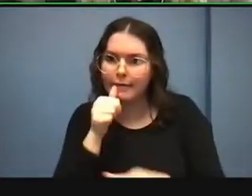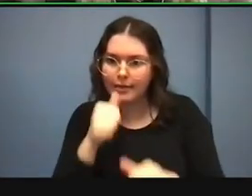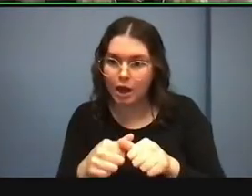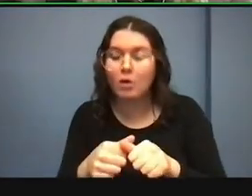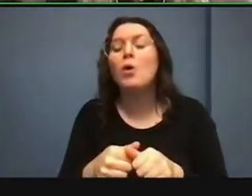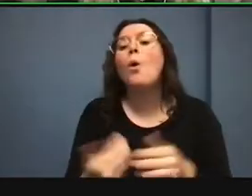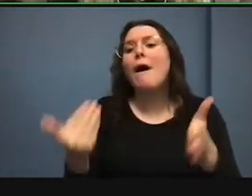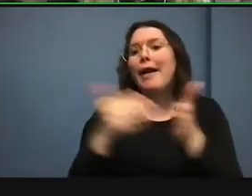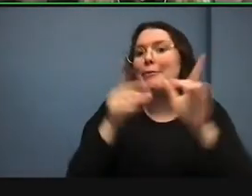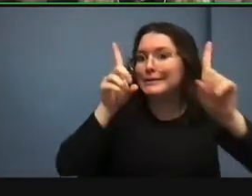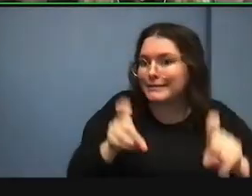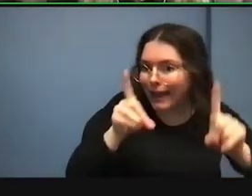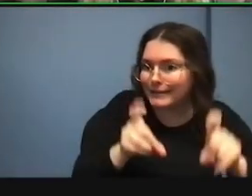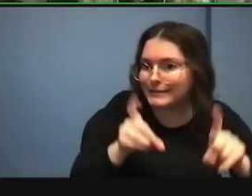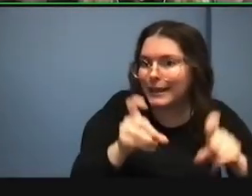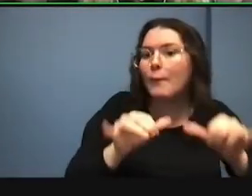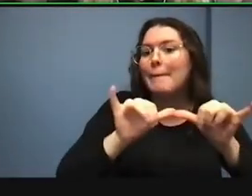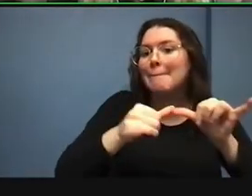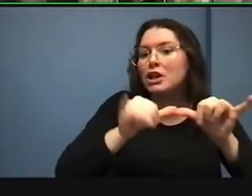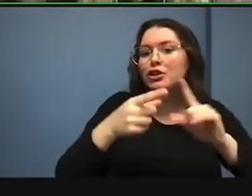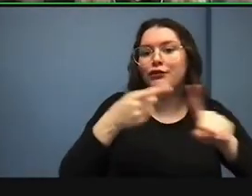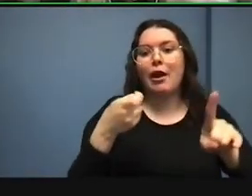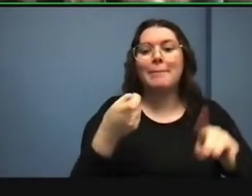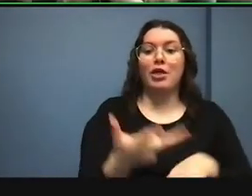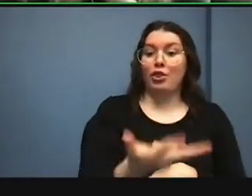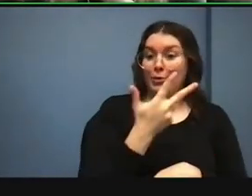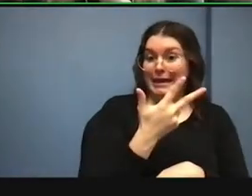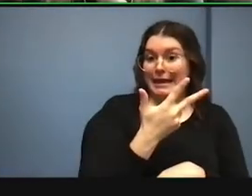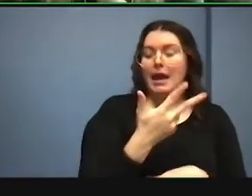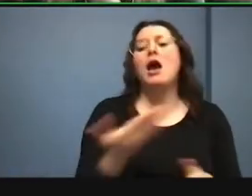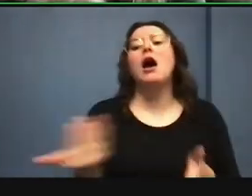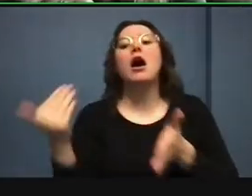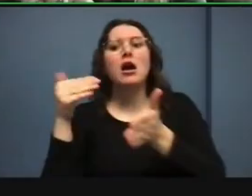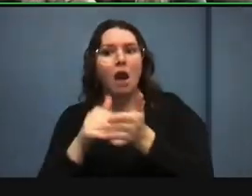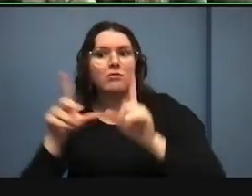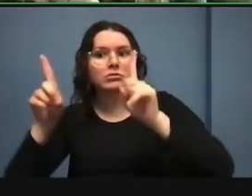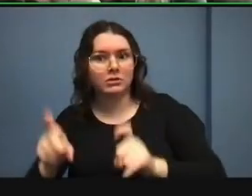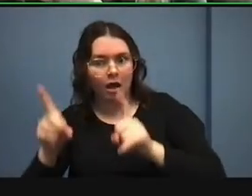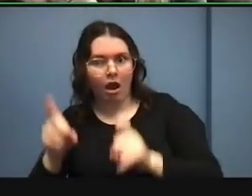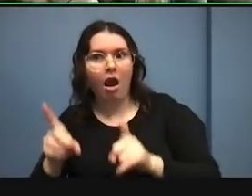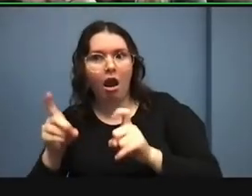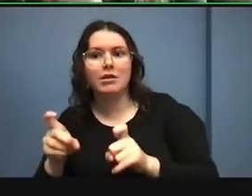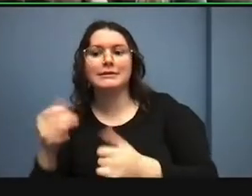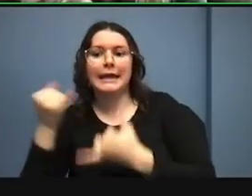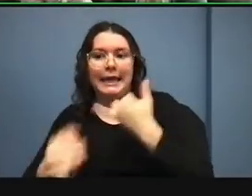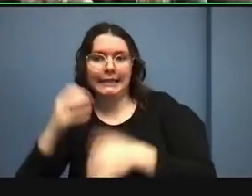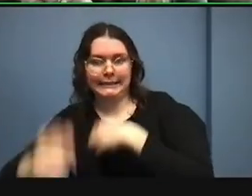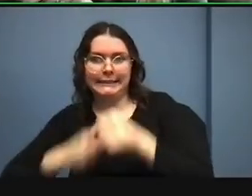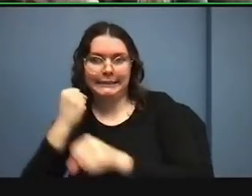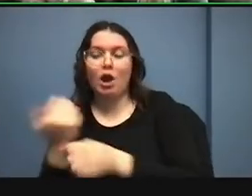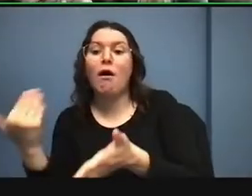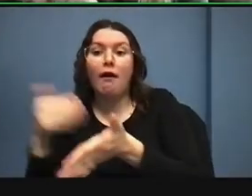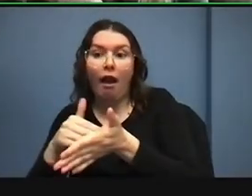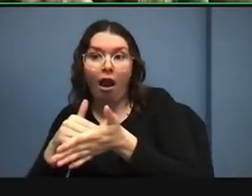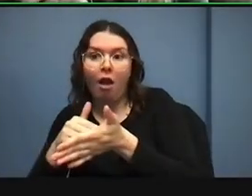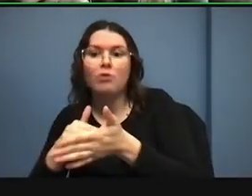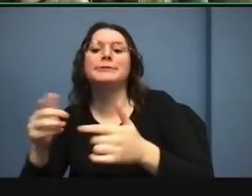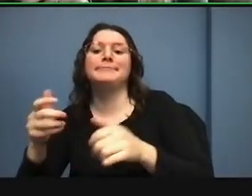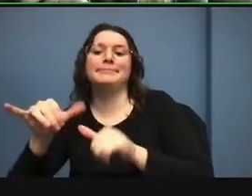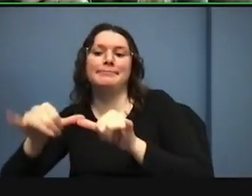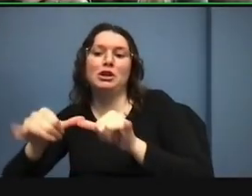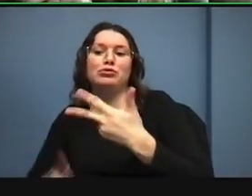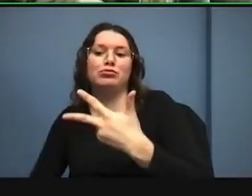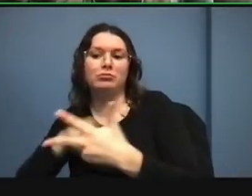tested by measuring from a field of 3, and we're going to test again at the end of the year by measuring from a field of